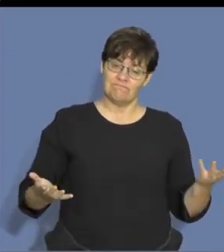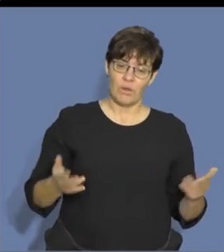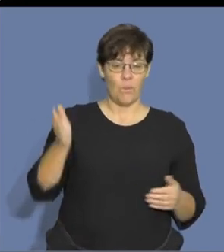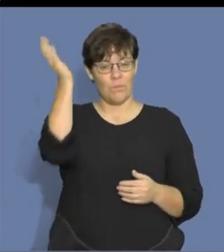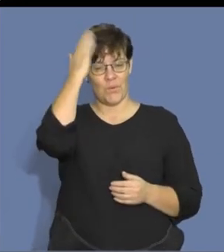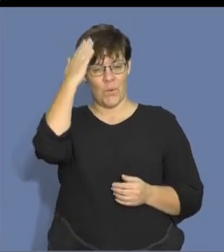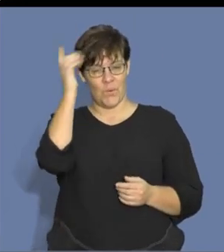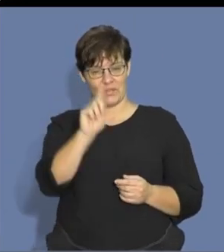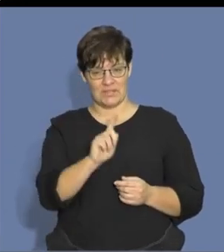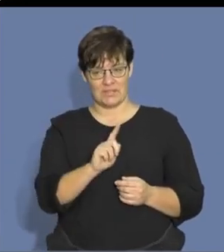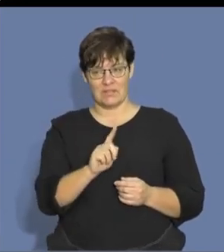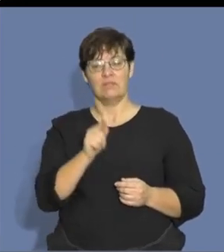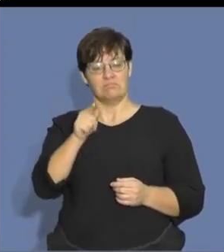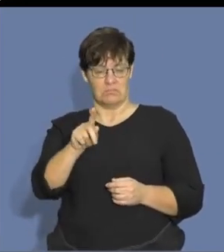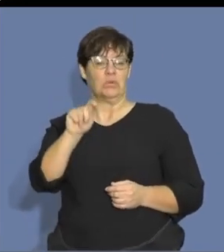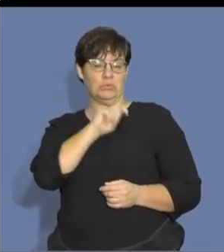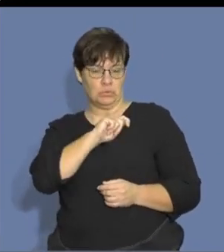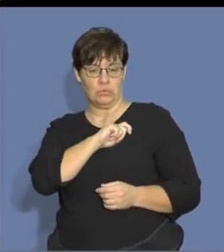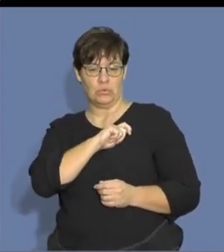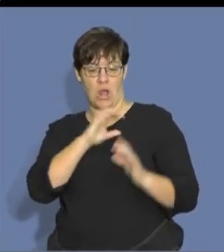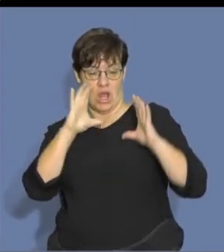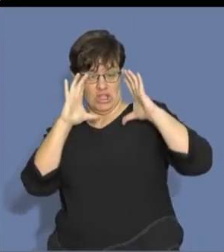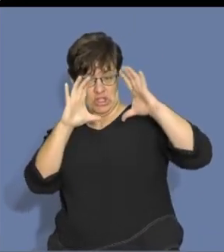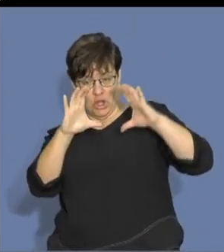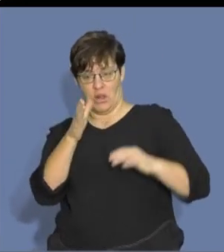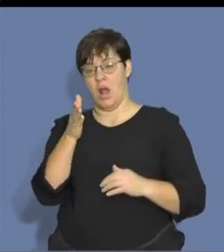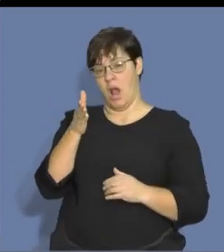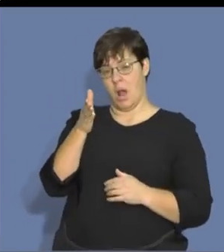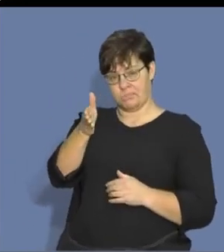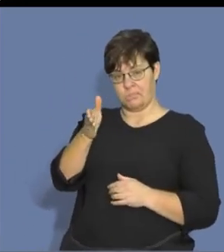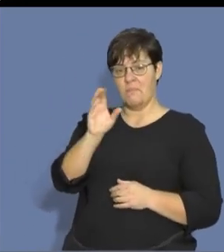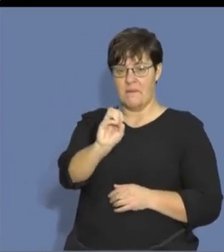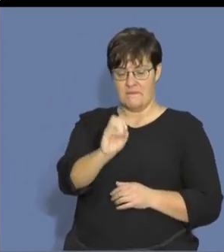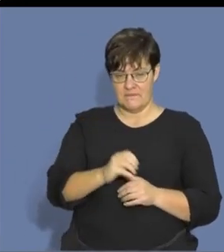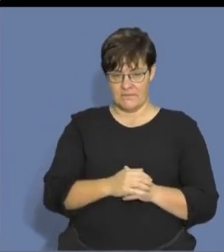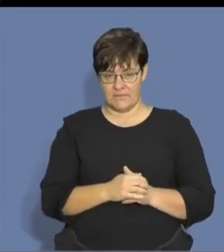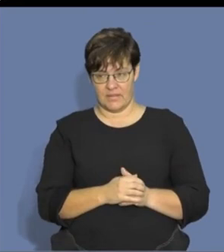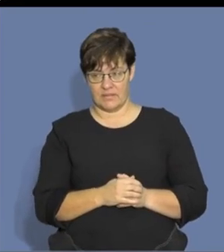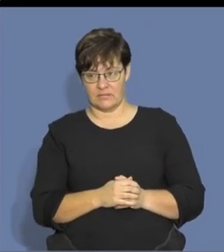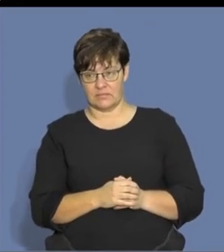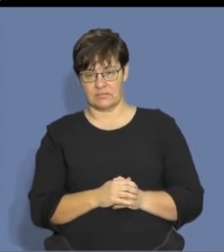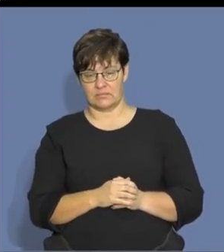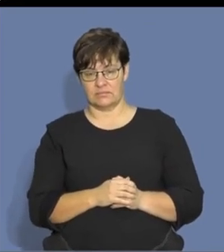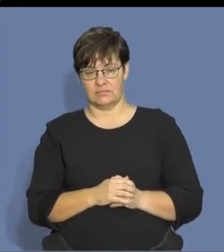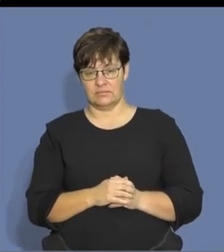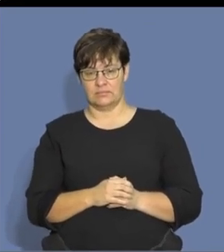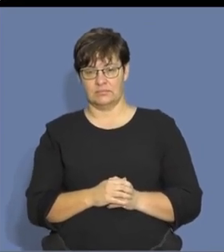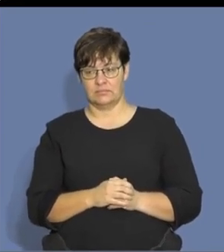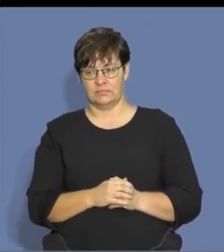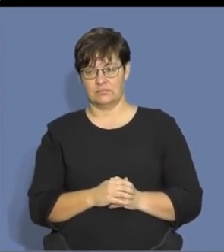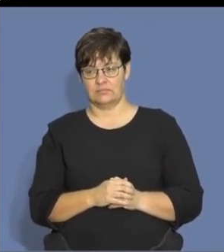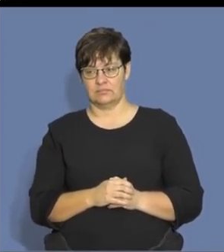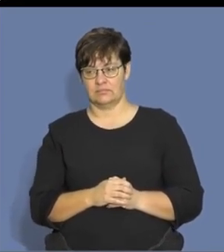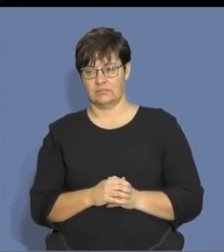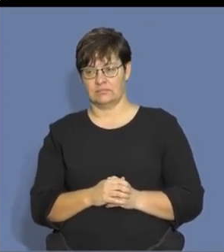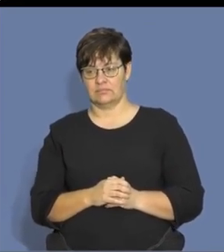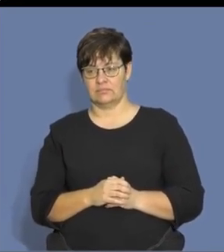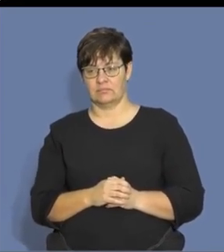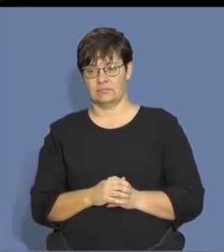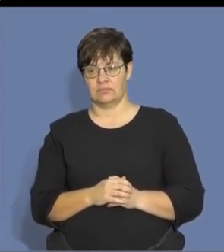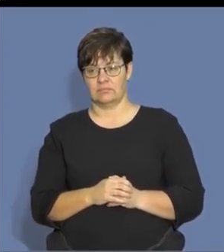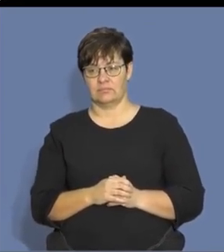know? This definitely, square root 21 and 2 is a point